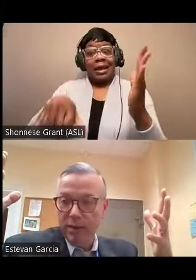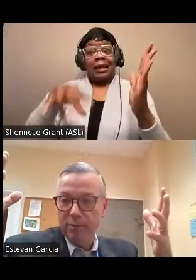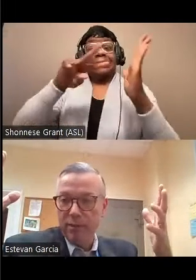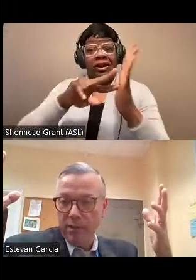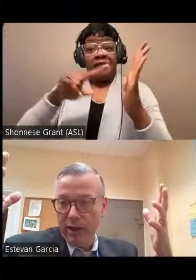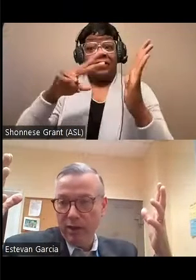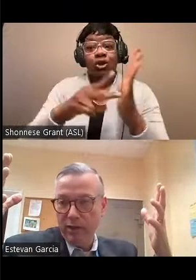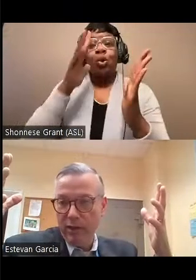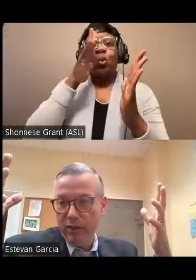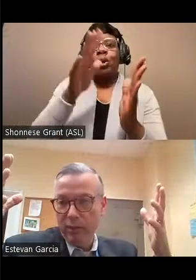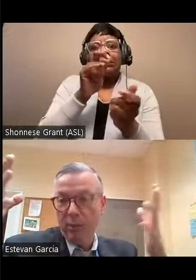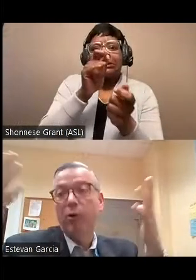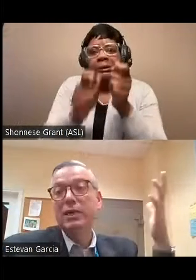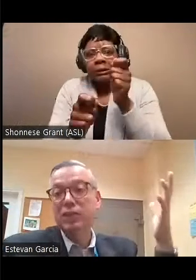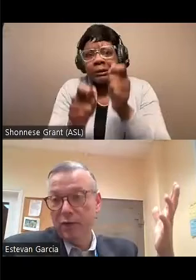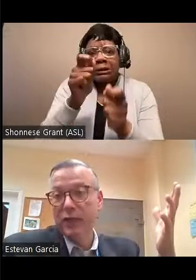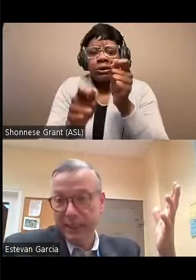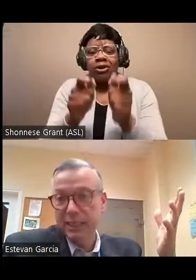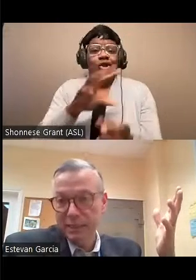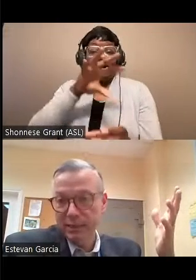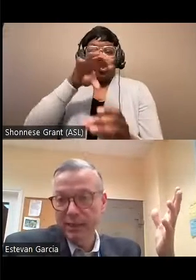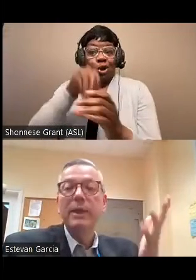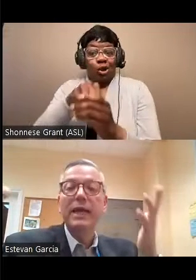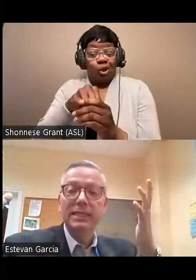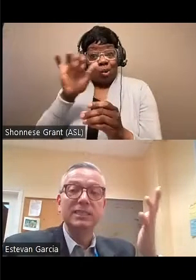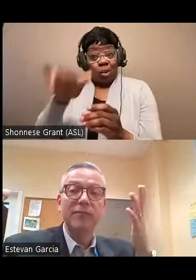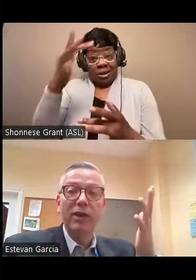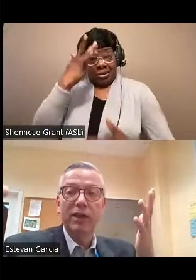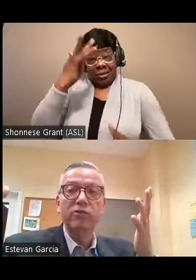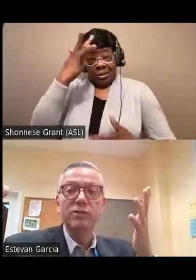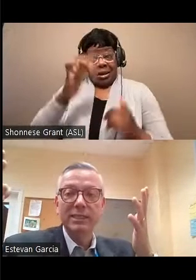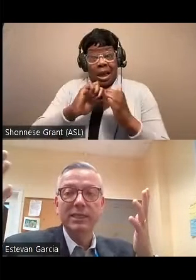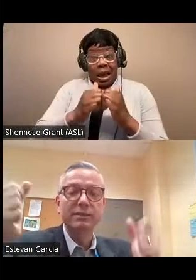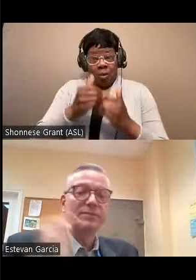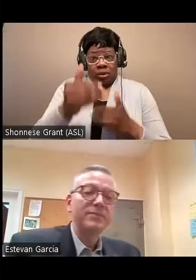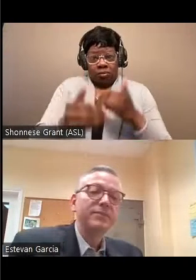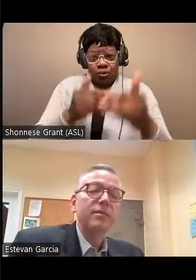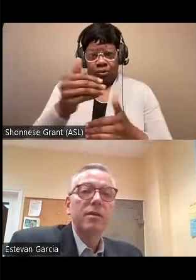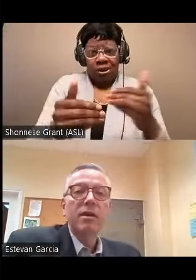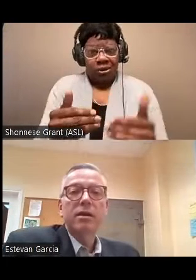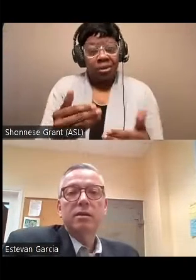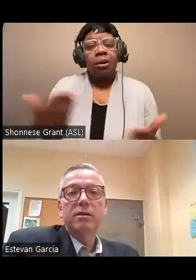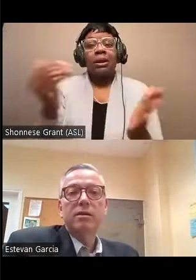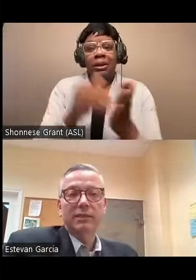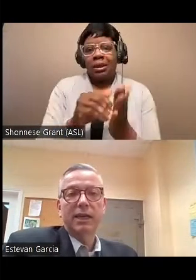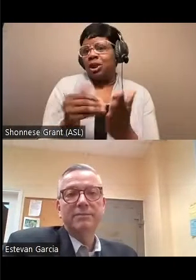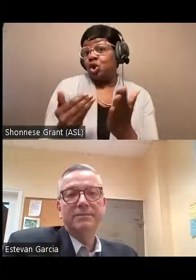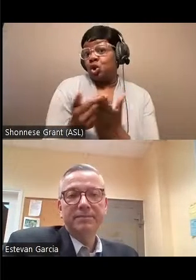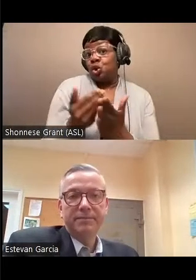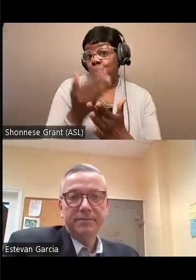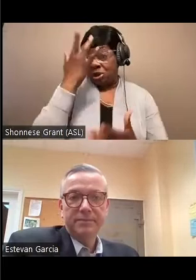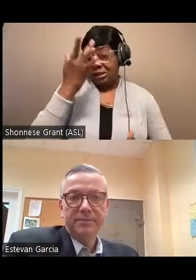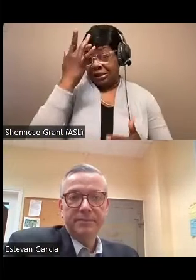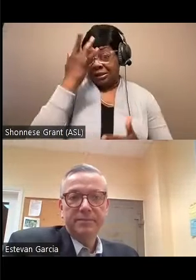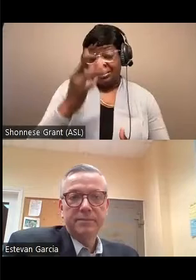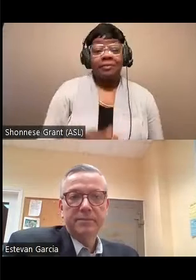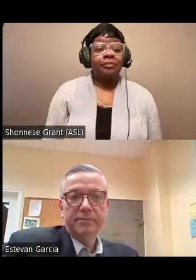include the progression of the disease, because it is a very new disease. Next slide.